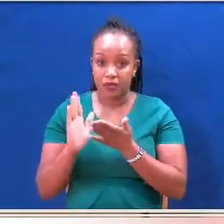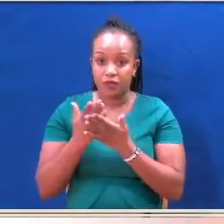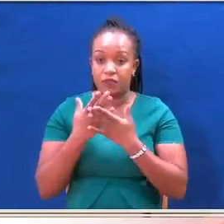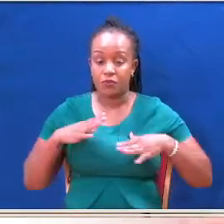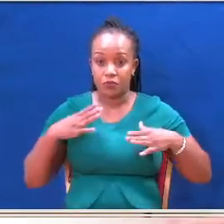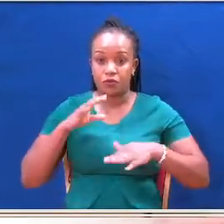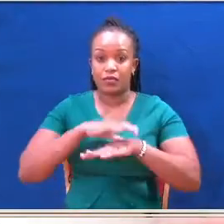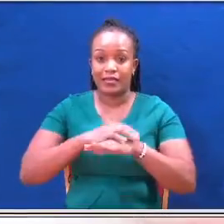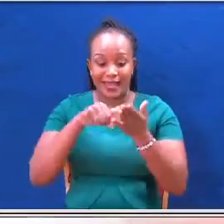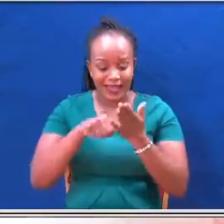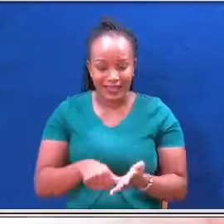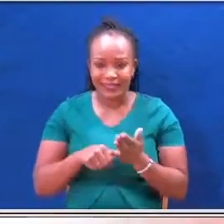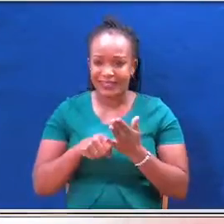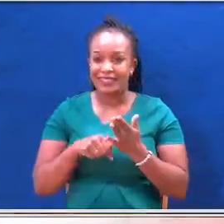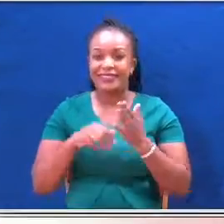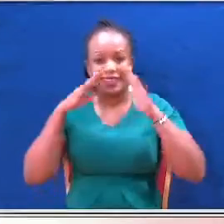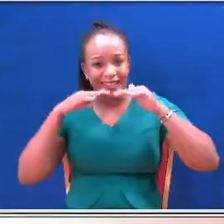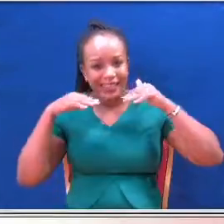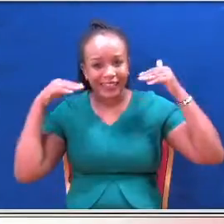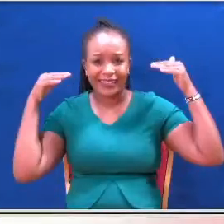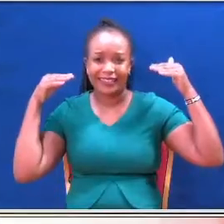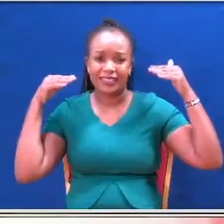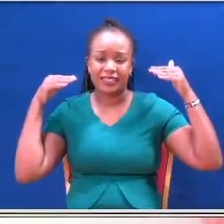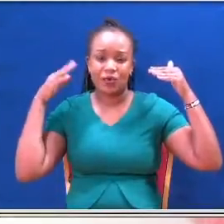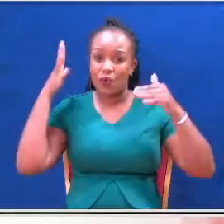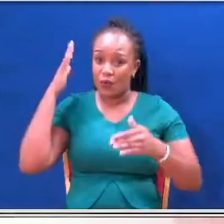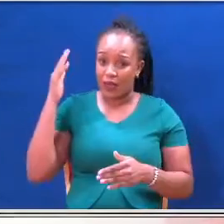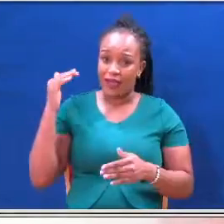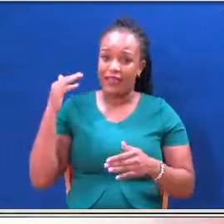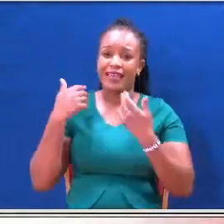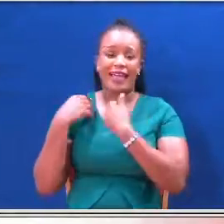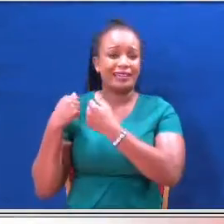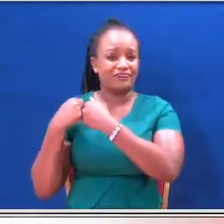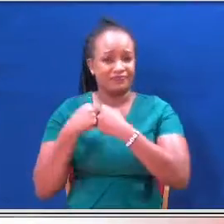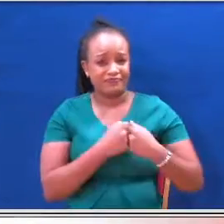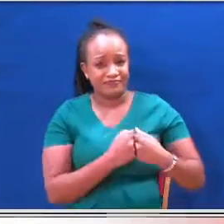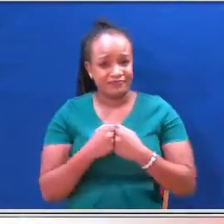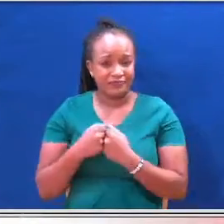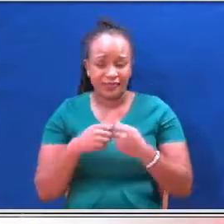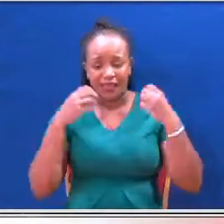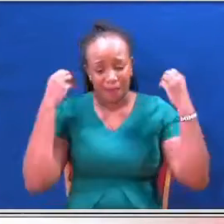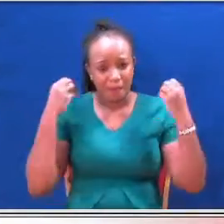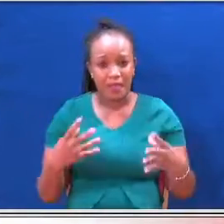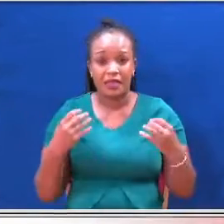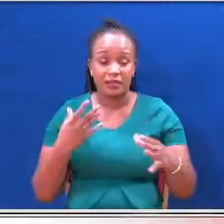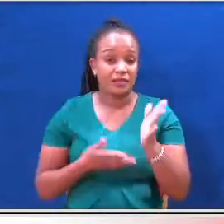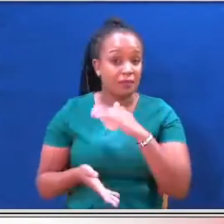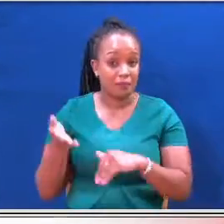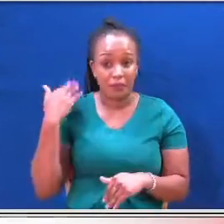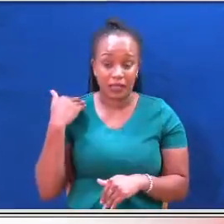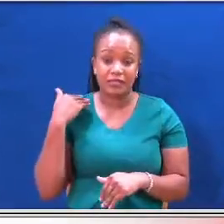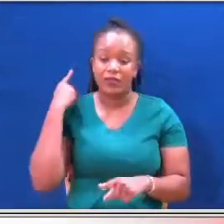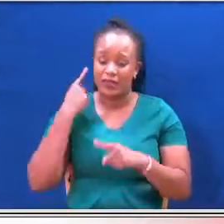IDs, could not hide their joy, hoping to have put woes that came with the statelessness tag behind them. For